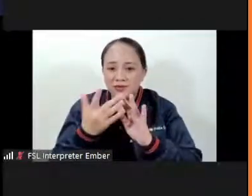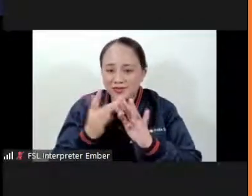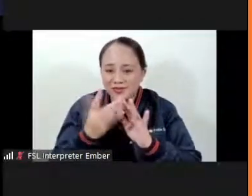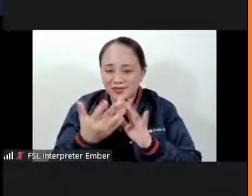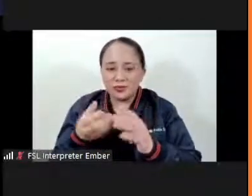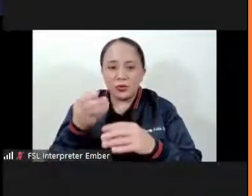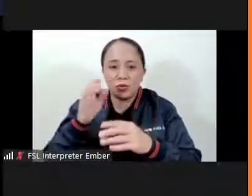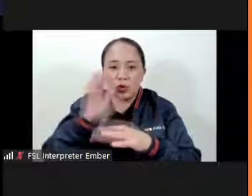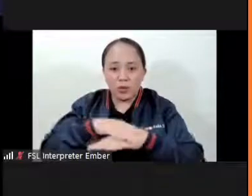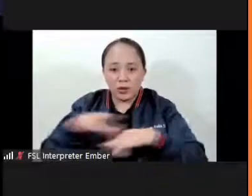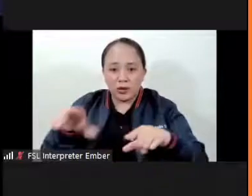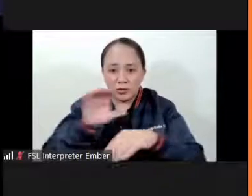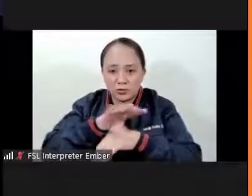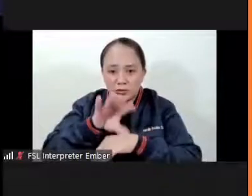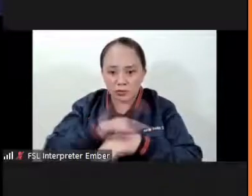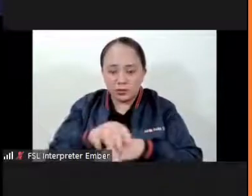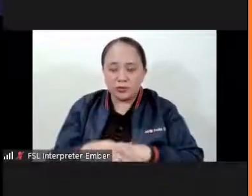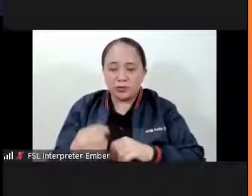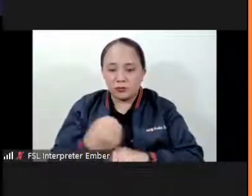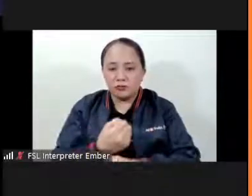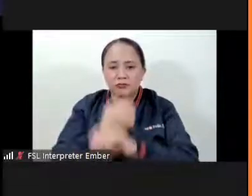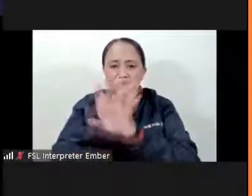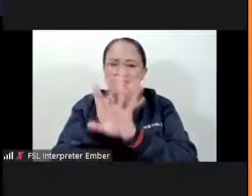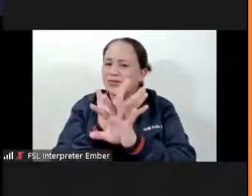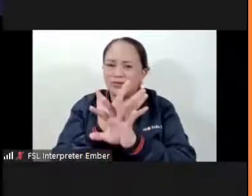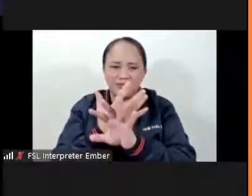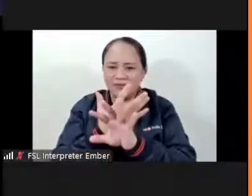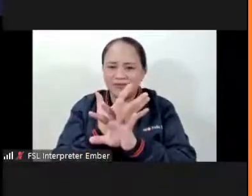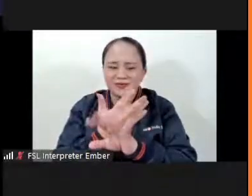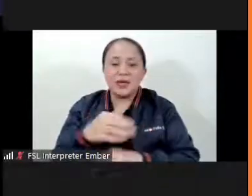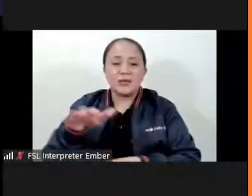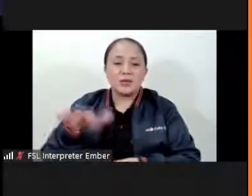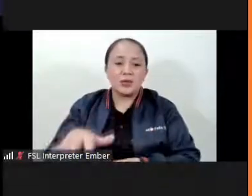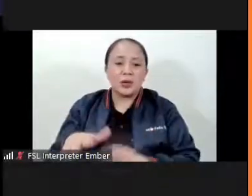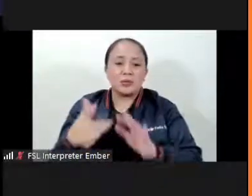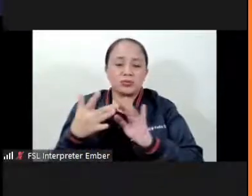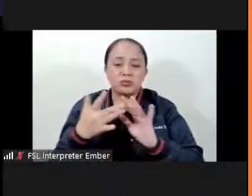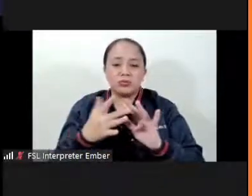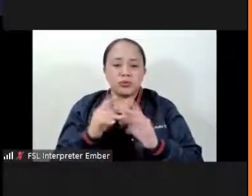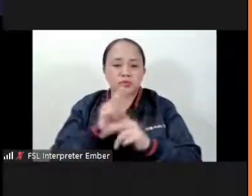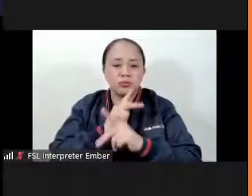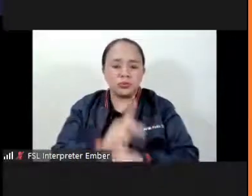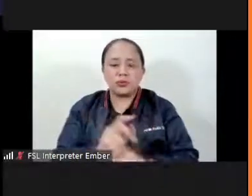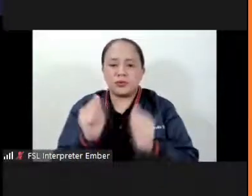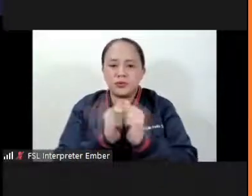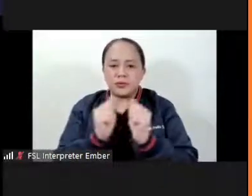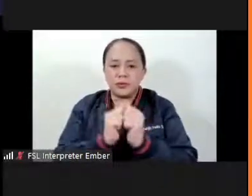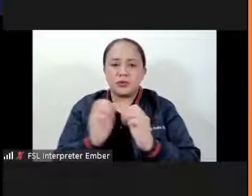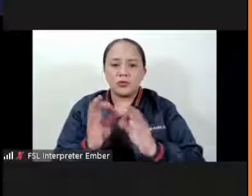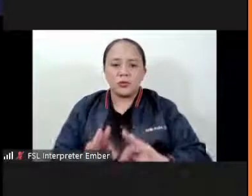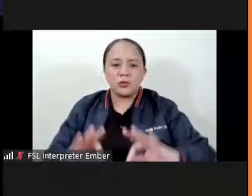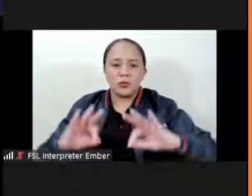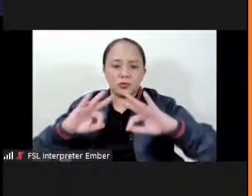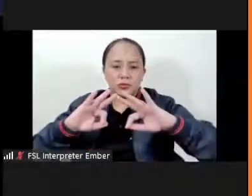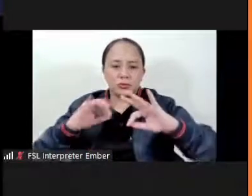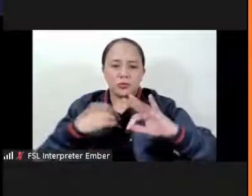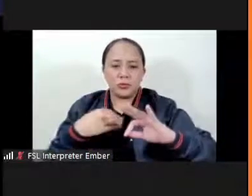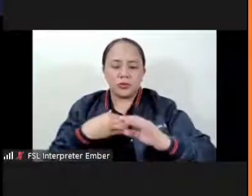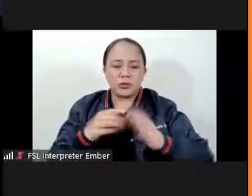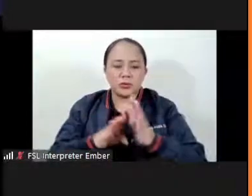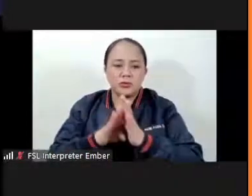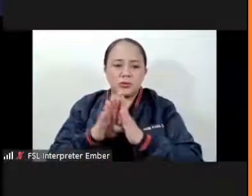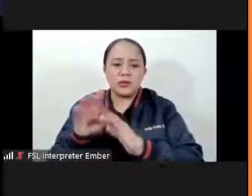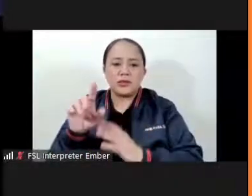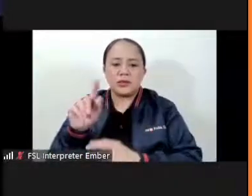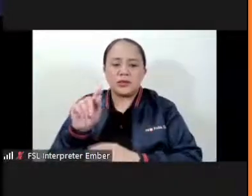teleconsult via video conferencing, the Child Network Protection together with UNICEF developed the TeleCPU Center